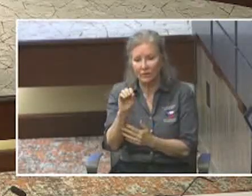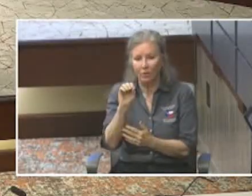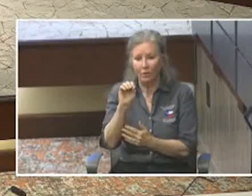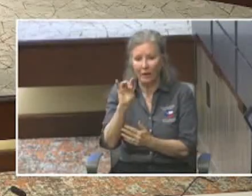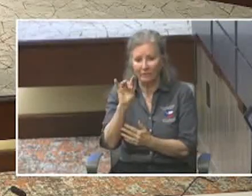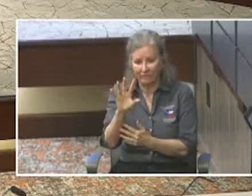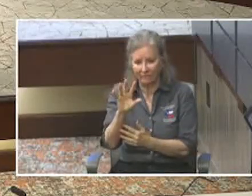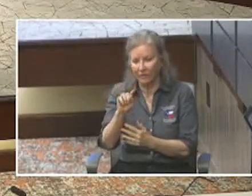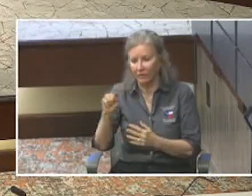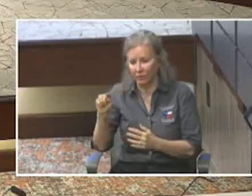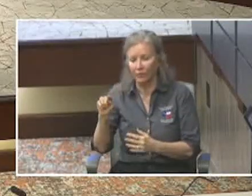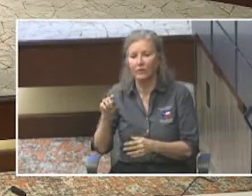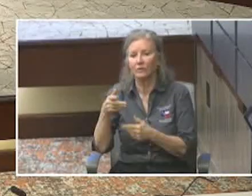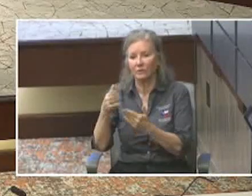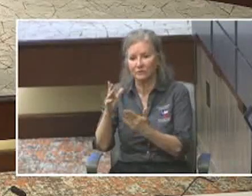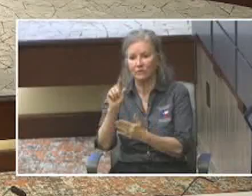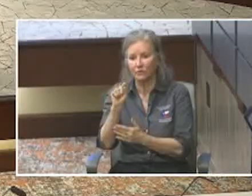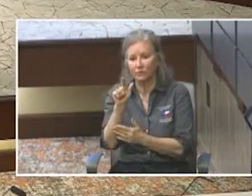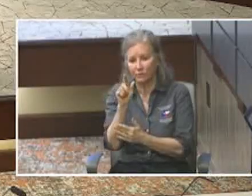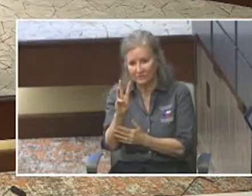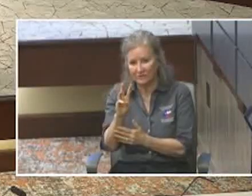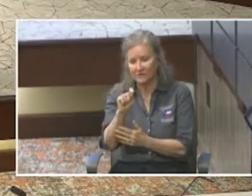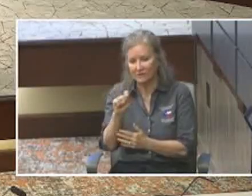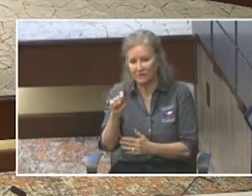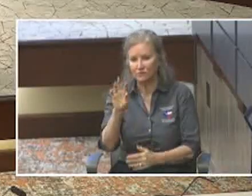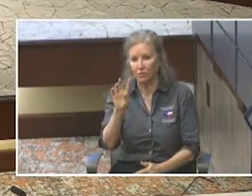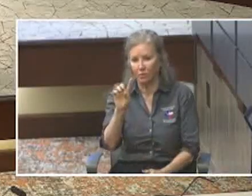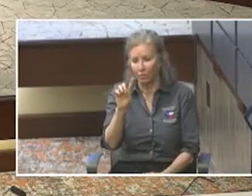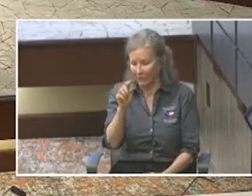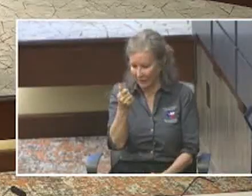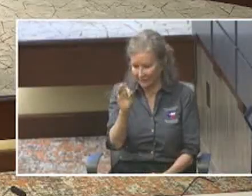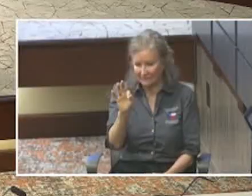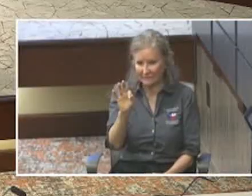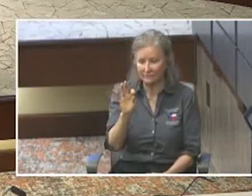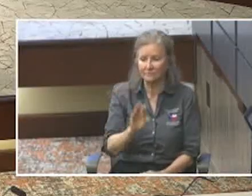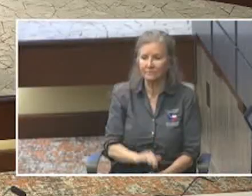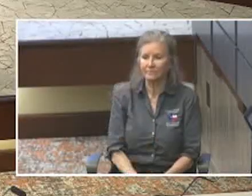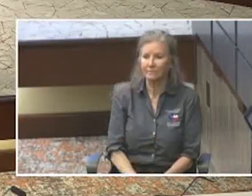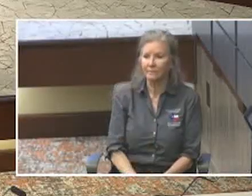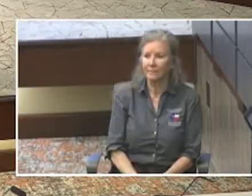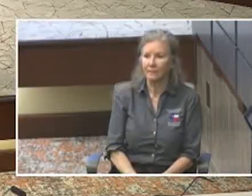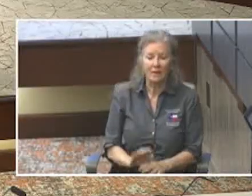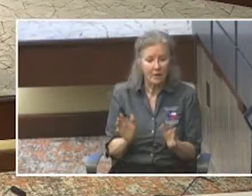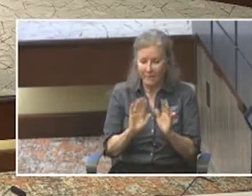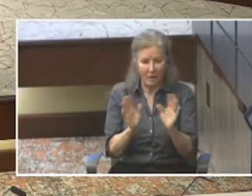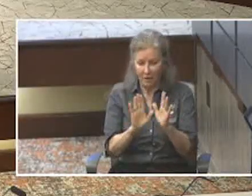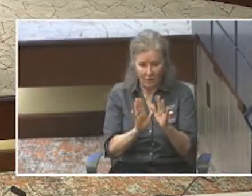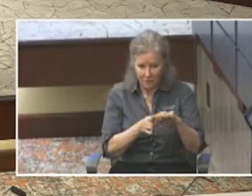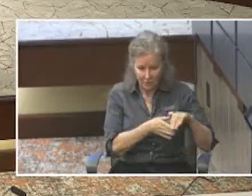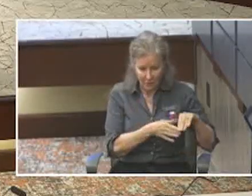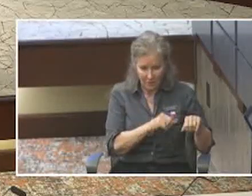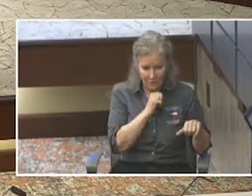2026-095 through Resolution 2026-119, except Resolution